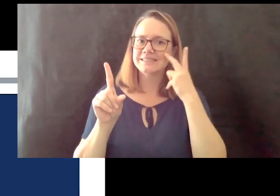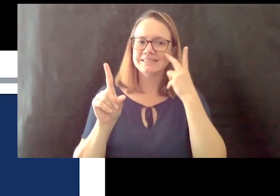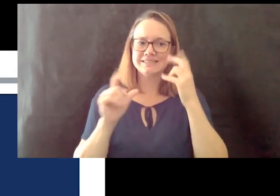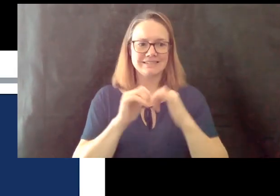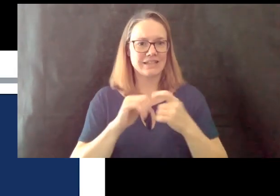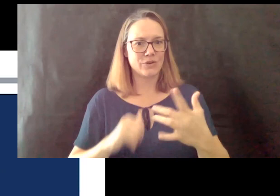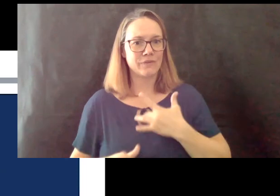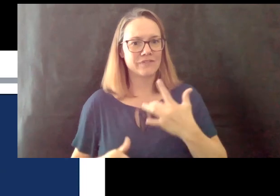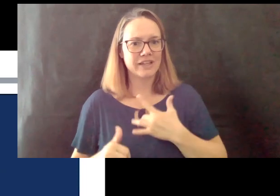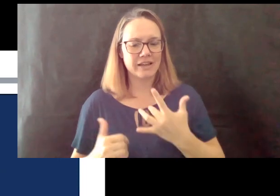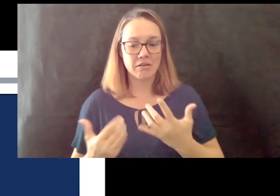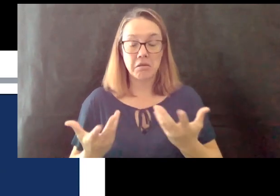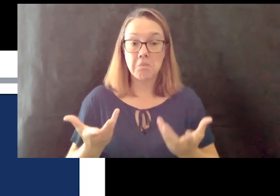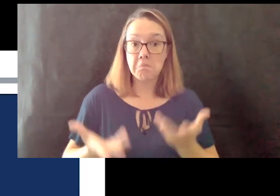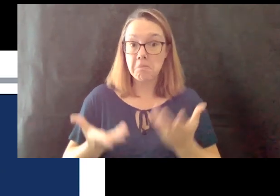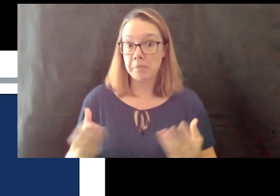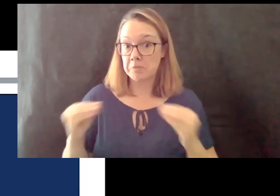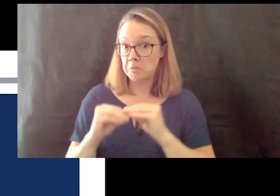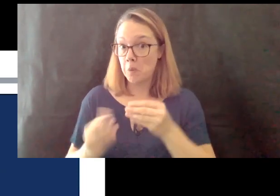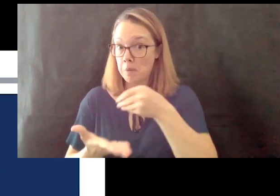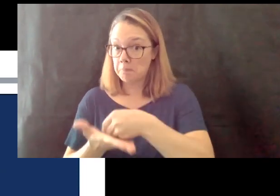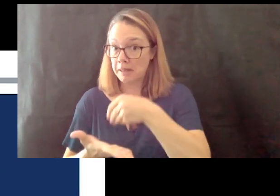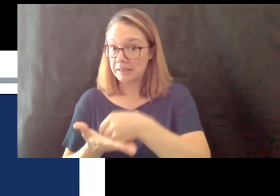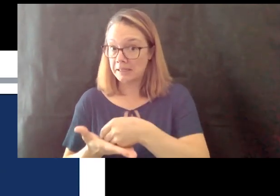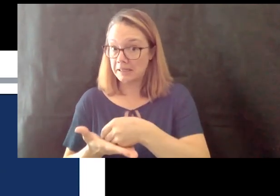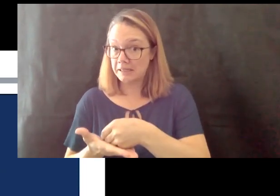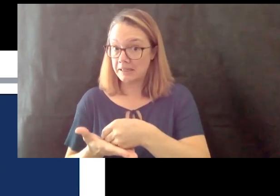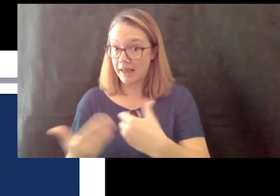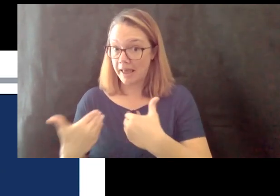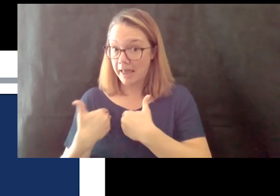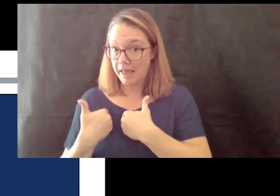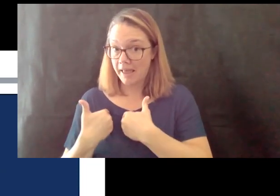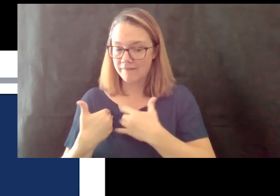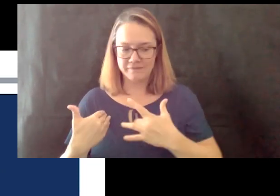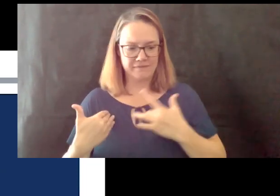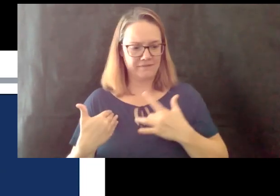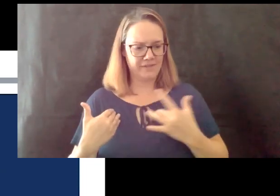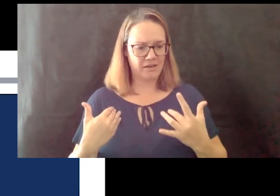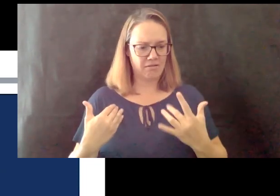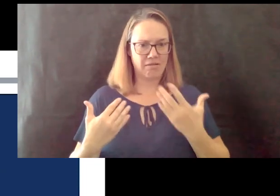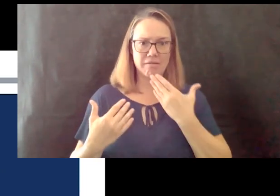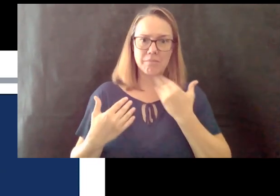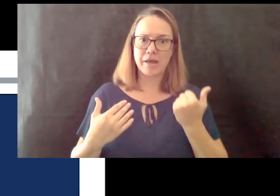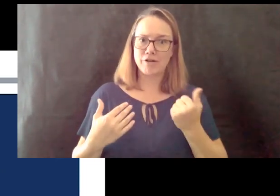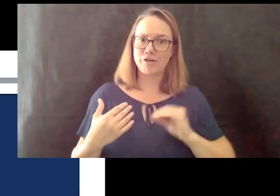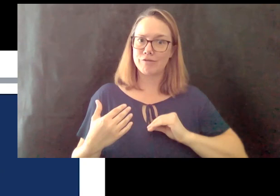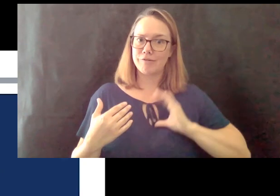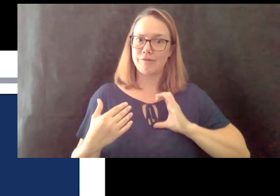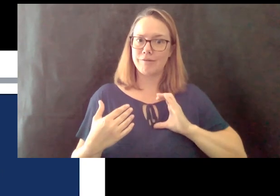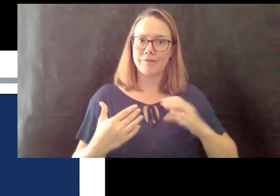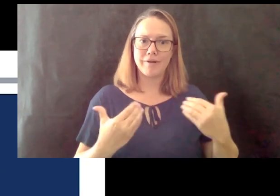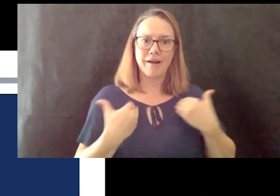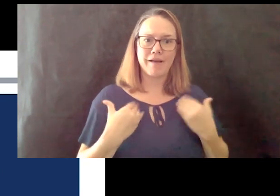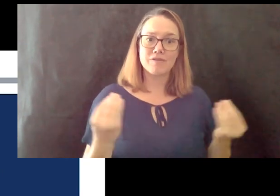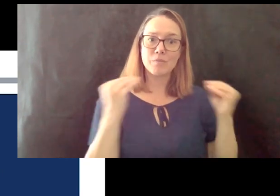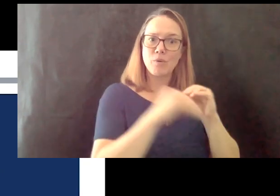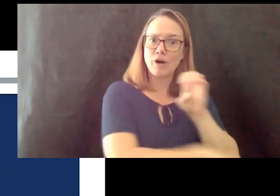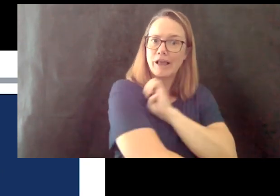and see where it puts you. You know, you might have extra money in your pocket. You might feel better about yourself. You might have more